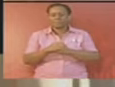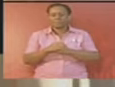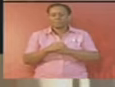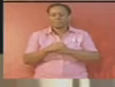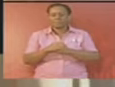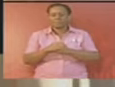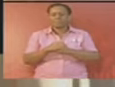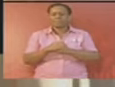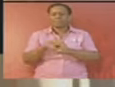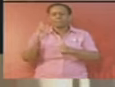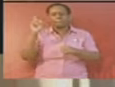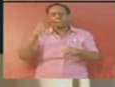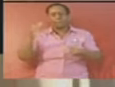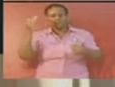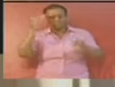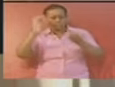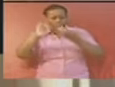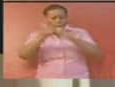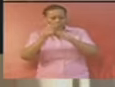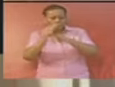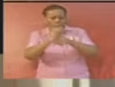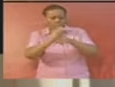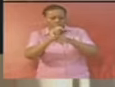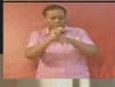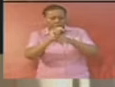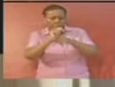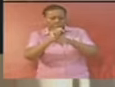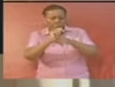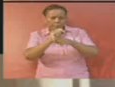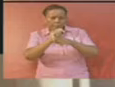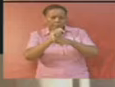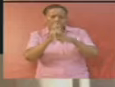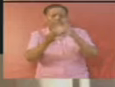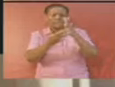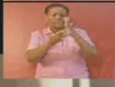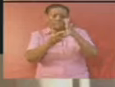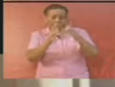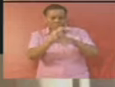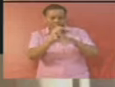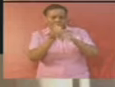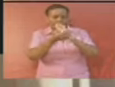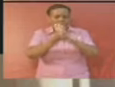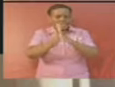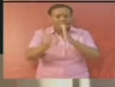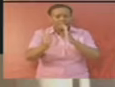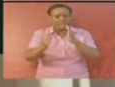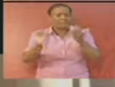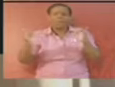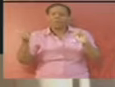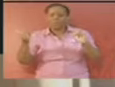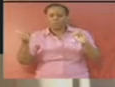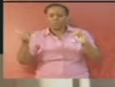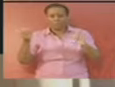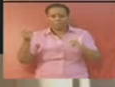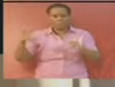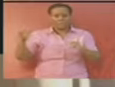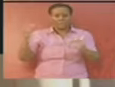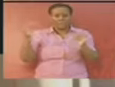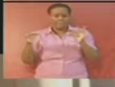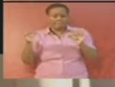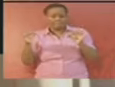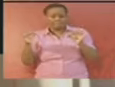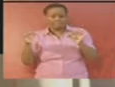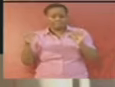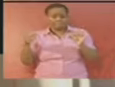the recipients on the technical spectrum. The question is being asked again, are we really ready if and when such